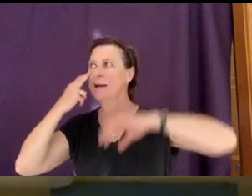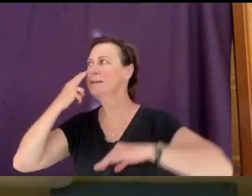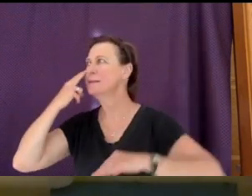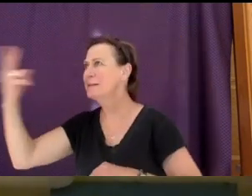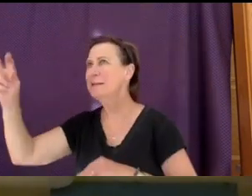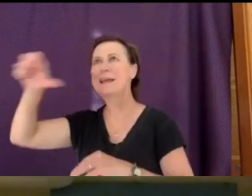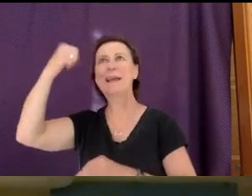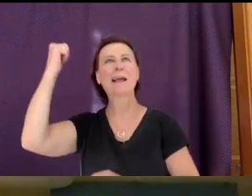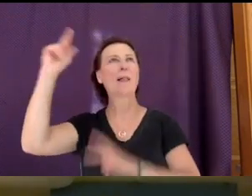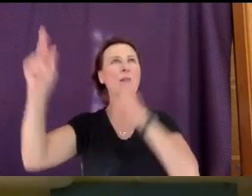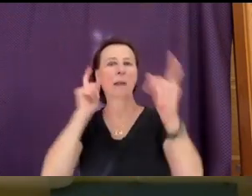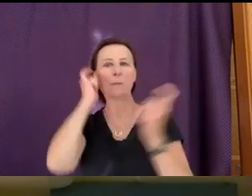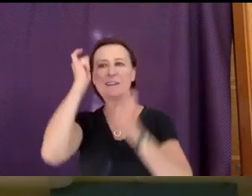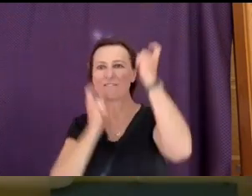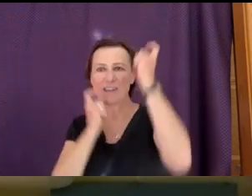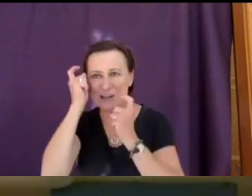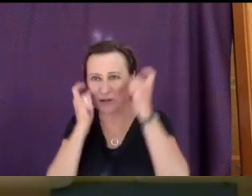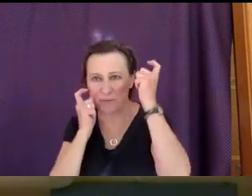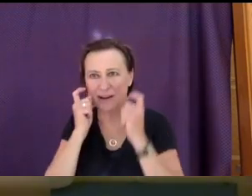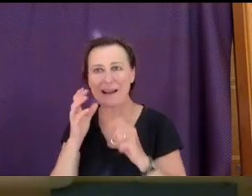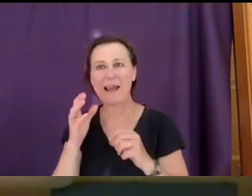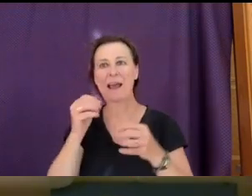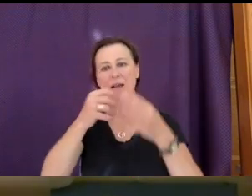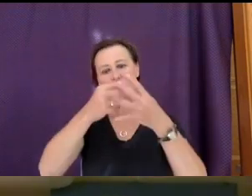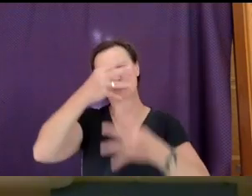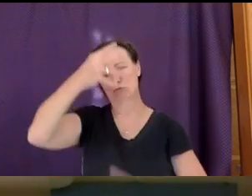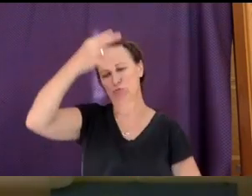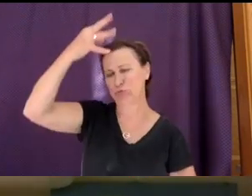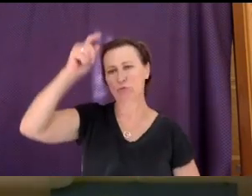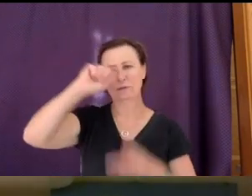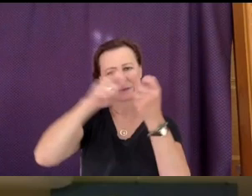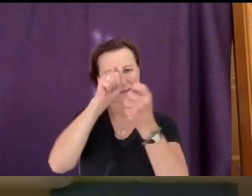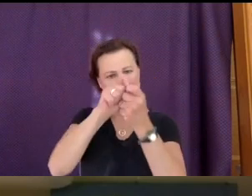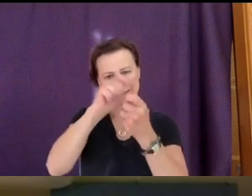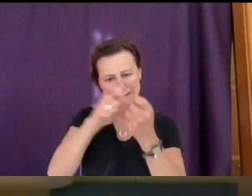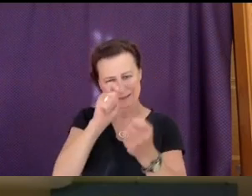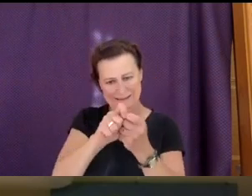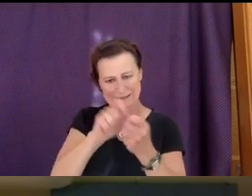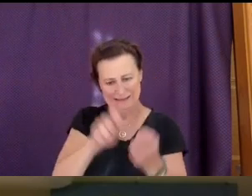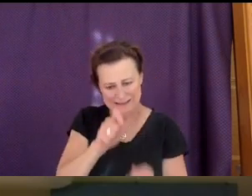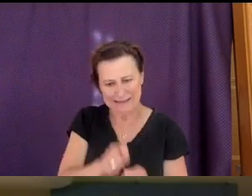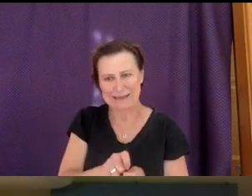facial expressions and a full array of details in the room around him.